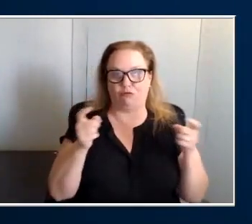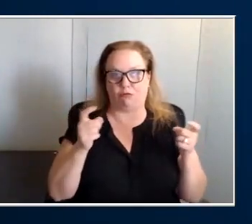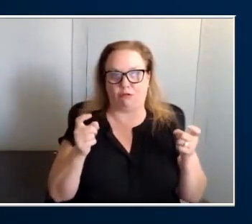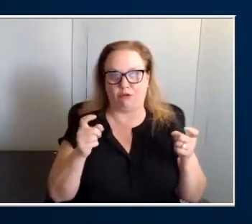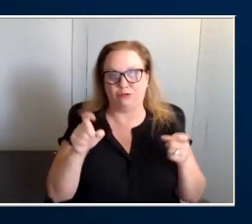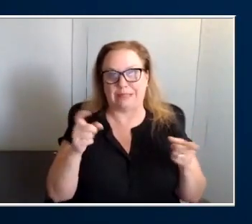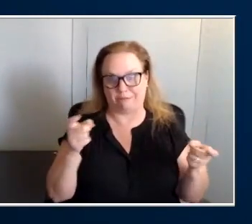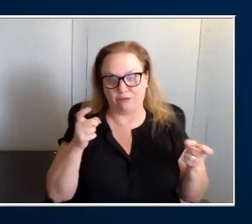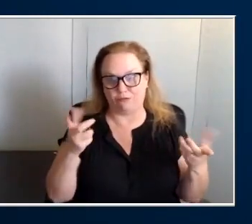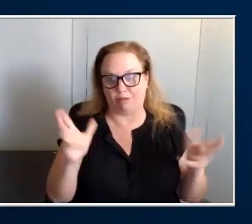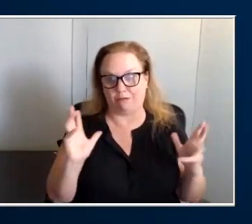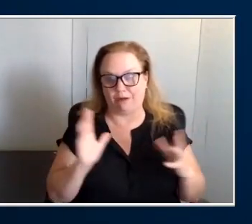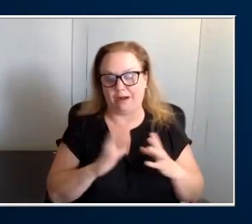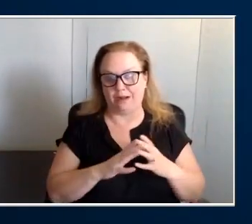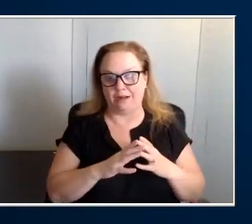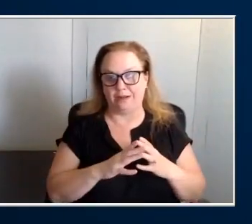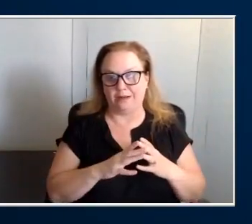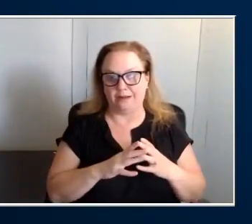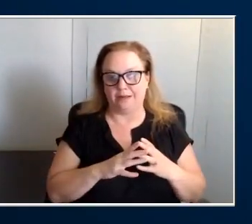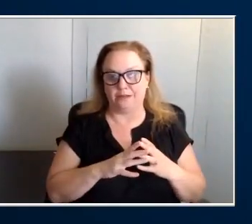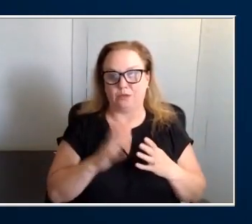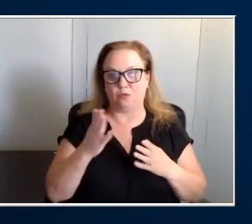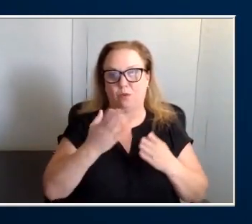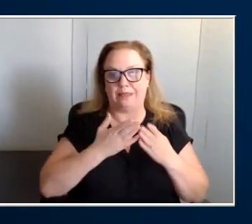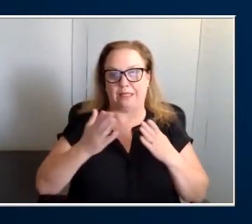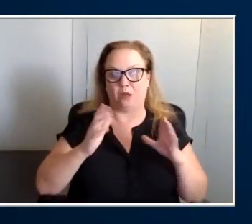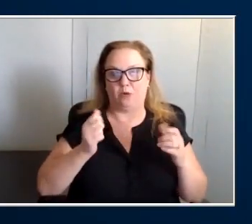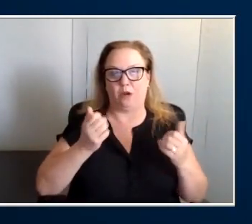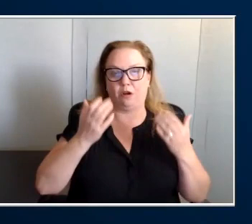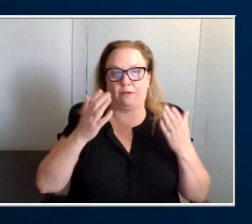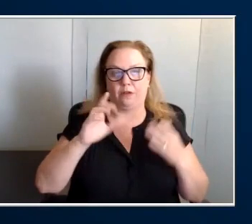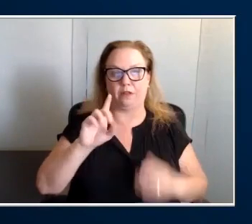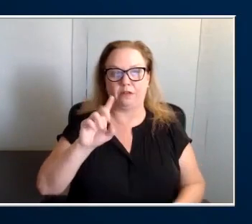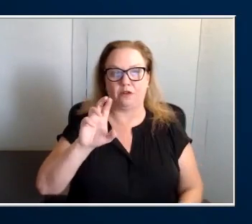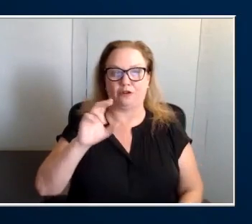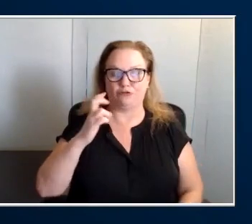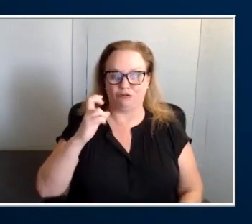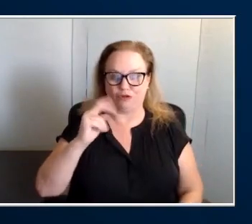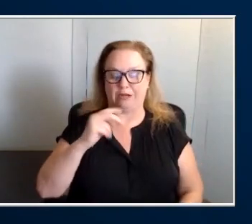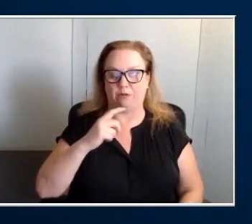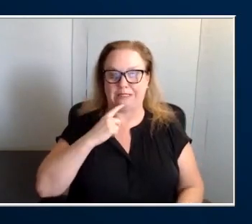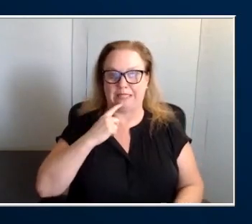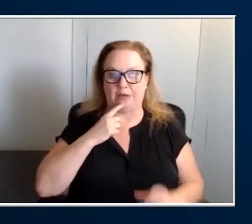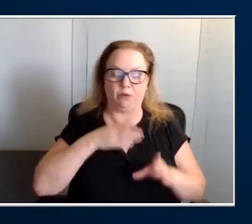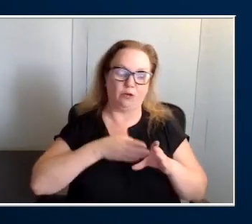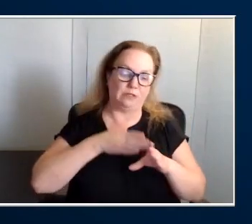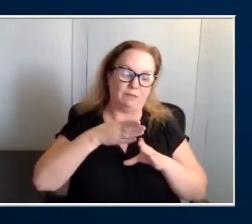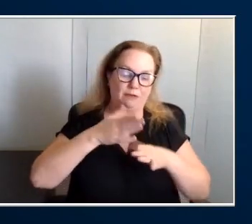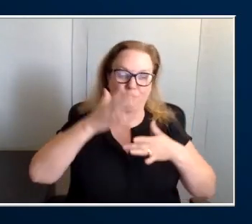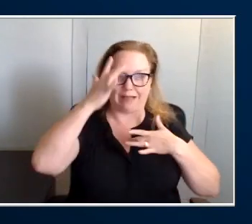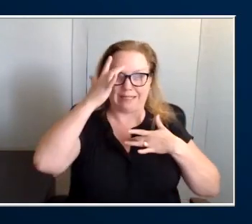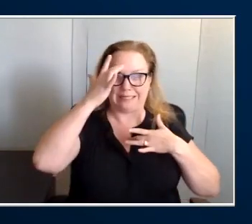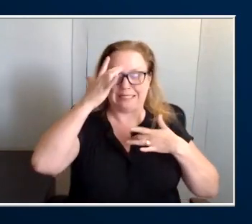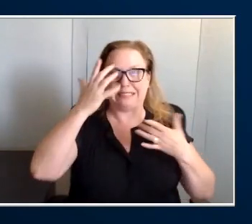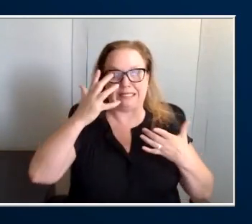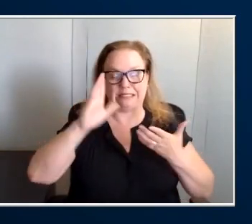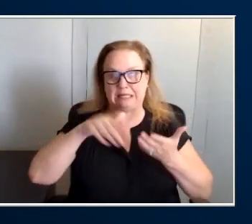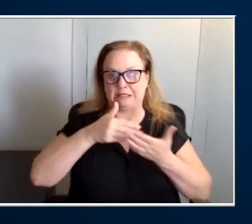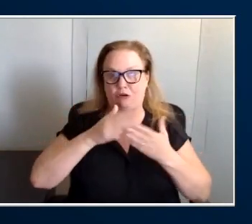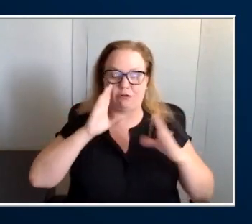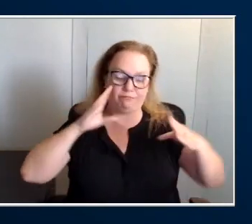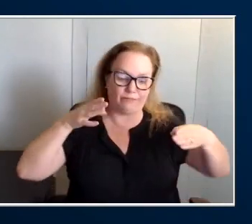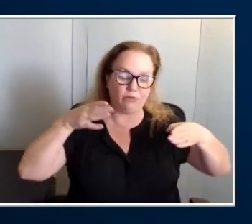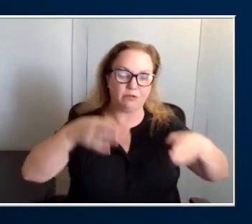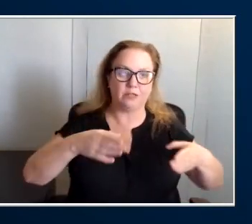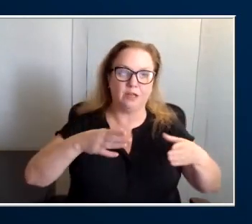control. And so it's one thing that we offer, much like Dr. Chen was saying, when you specialize in a disease and that's all that you treat, you actually are